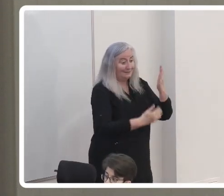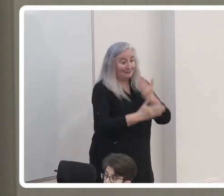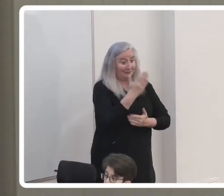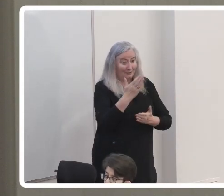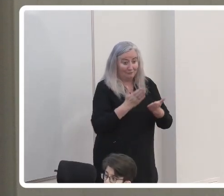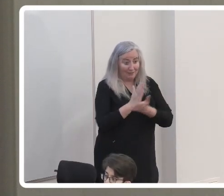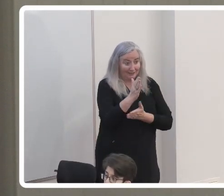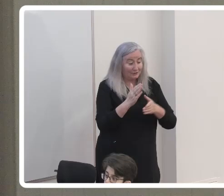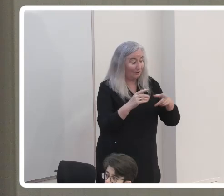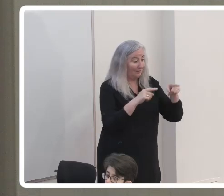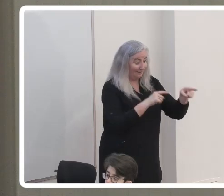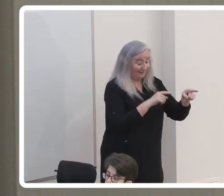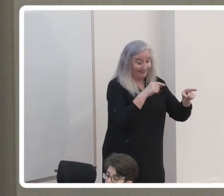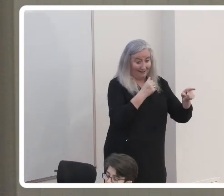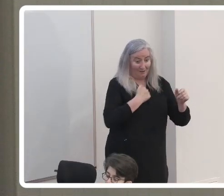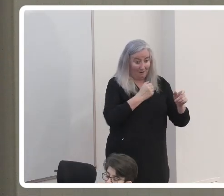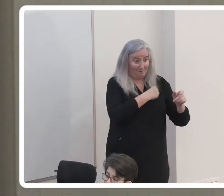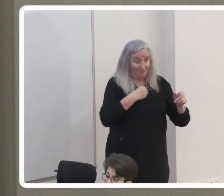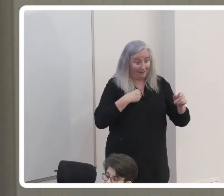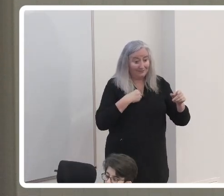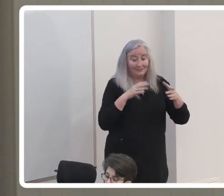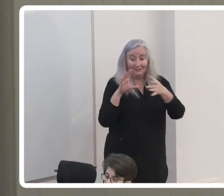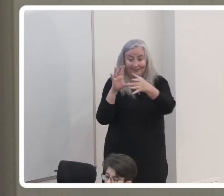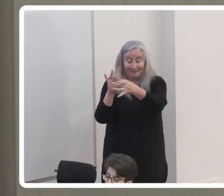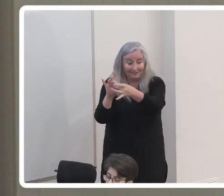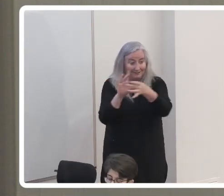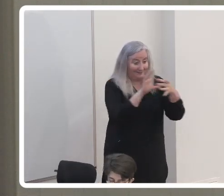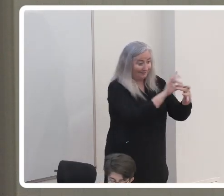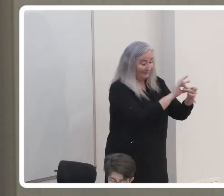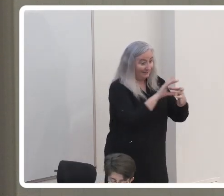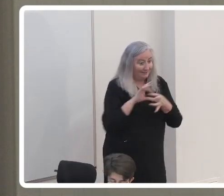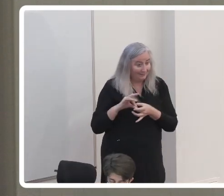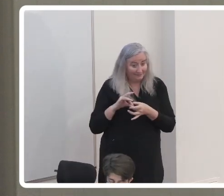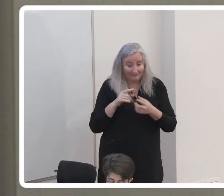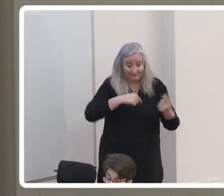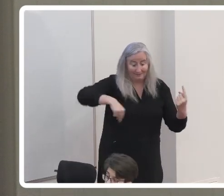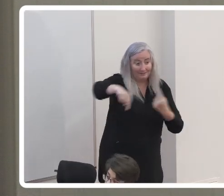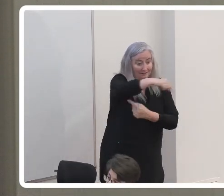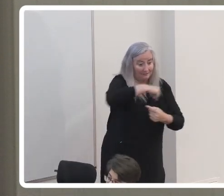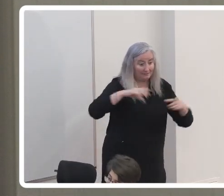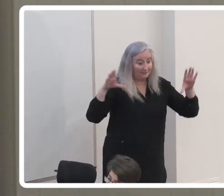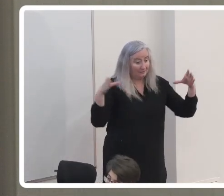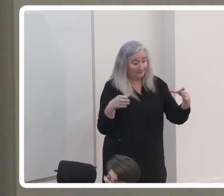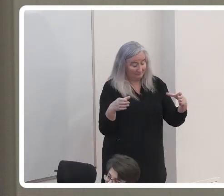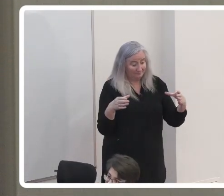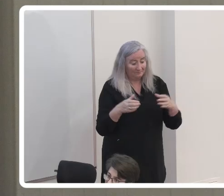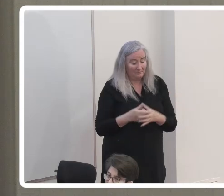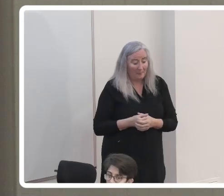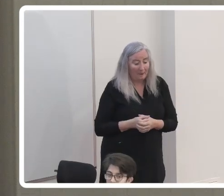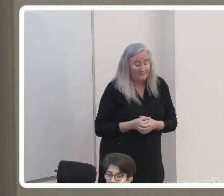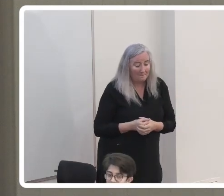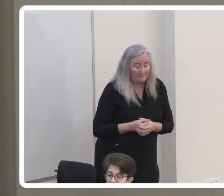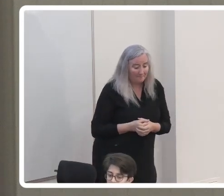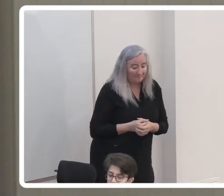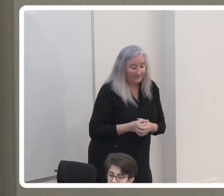ecosystem back in Poland. So while participating in the treaty body state reporting cycles offers a